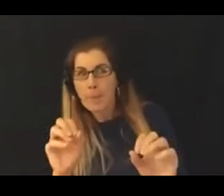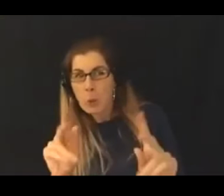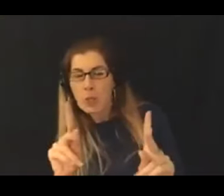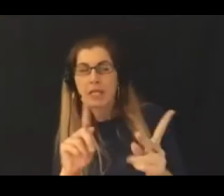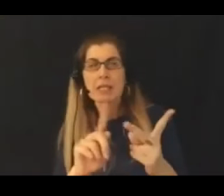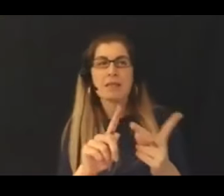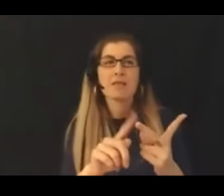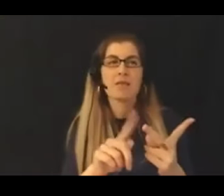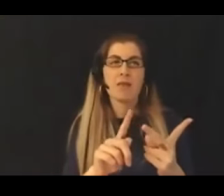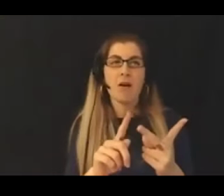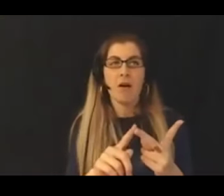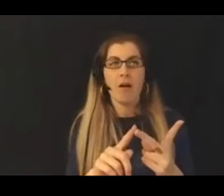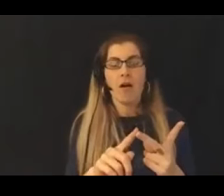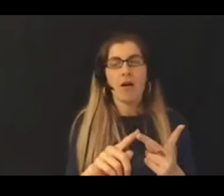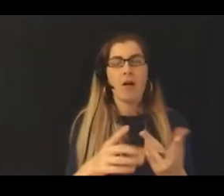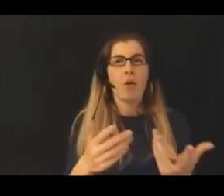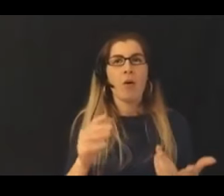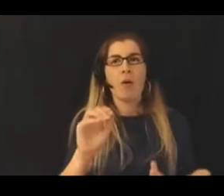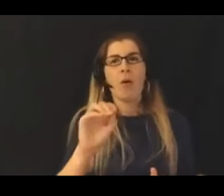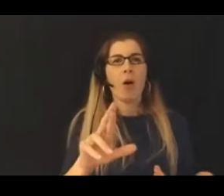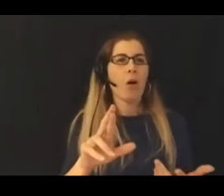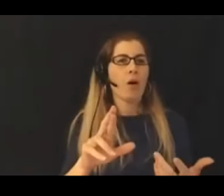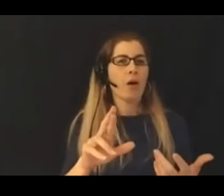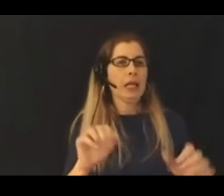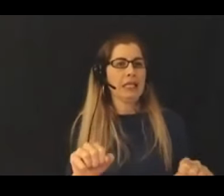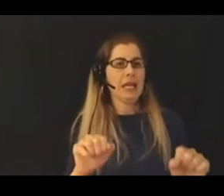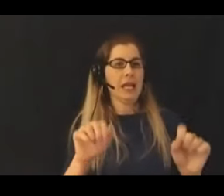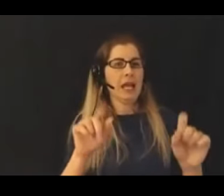will you be able to test any levels by doing that?